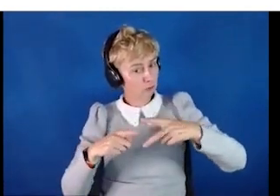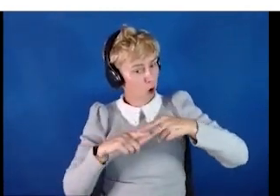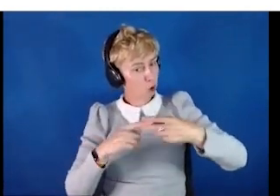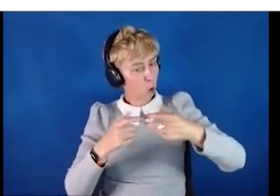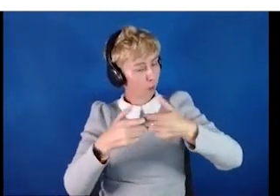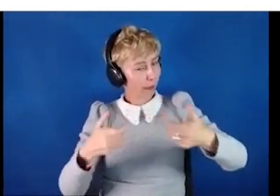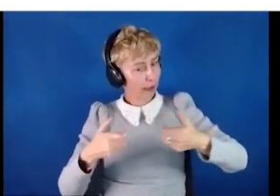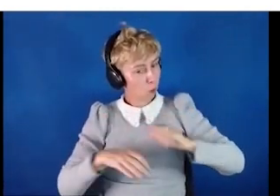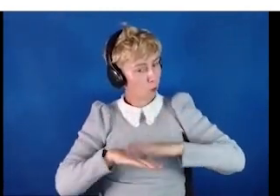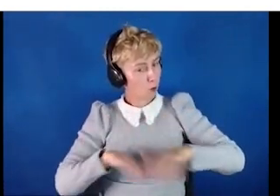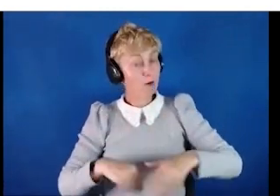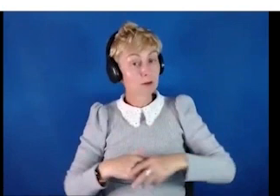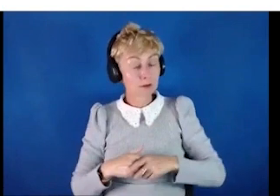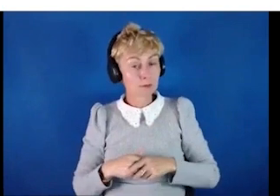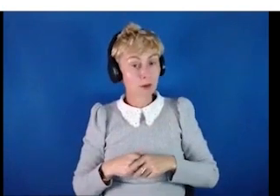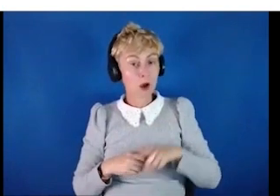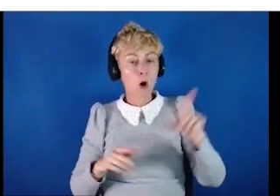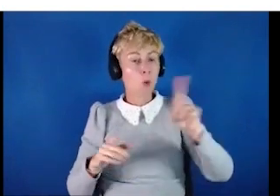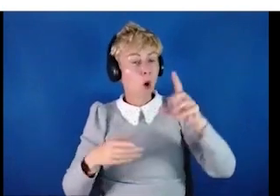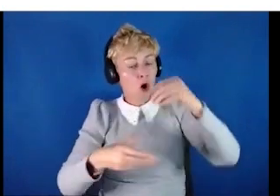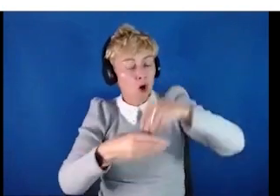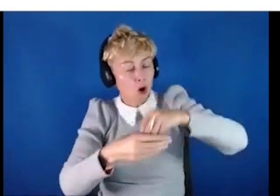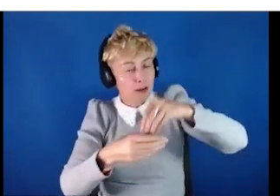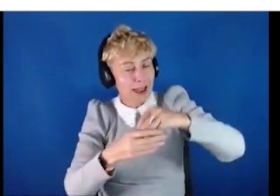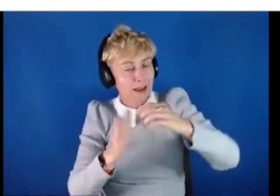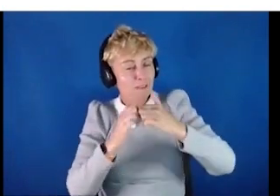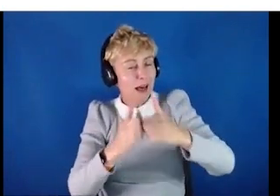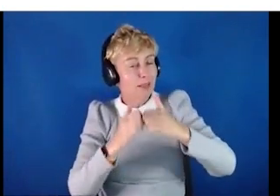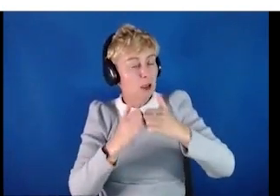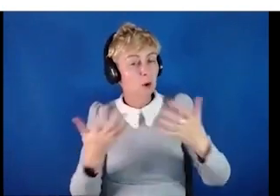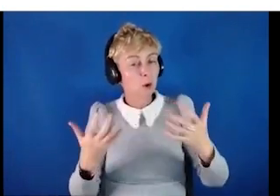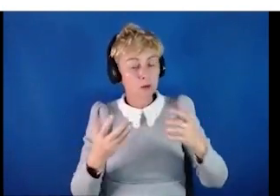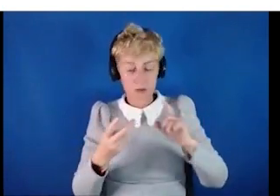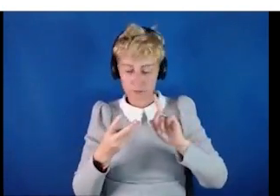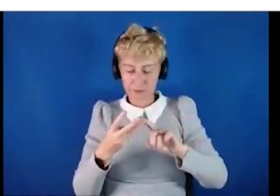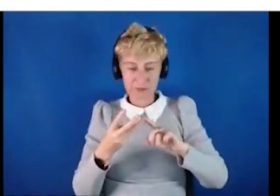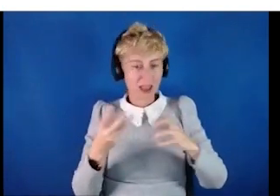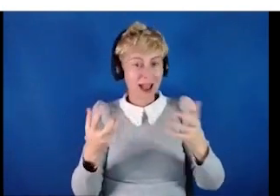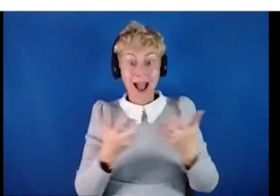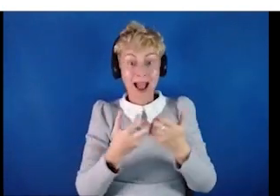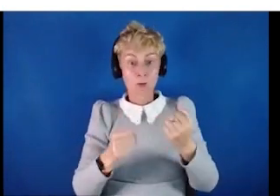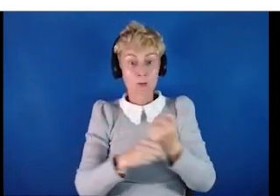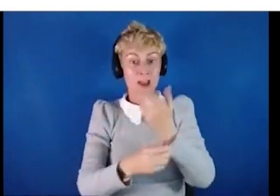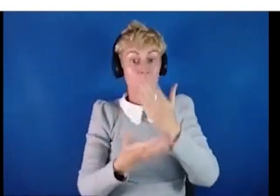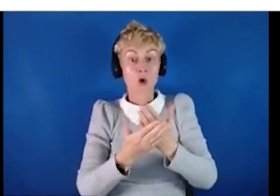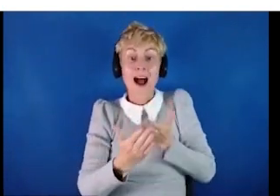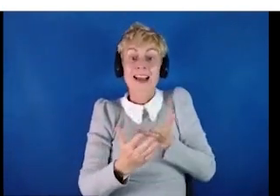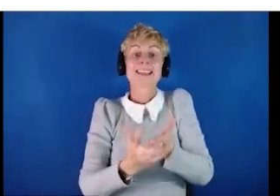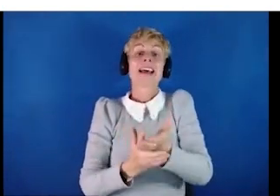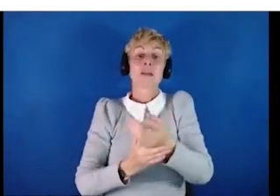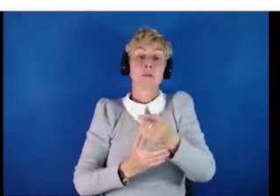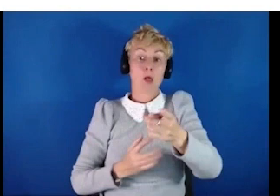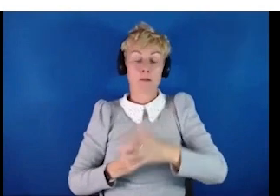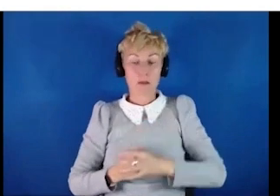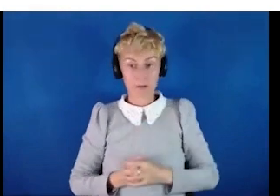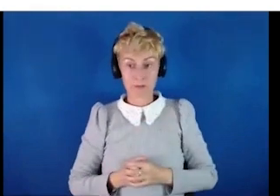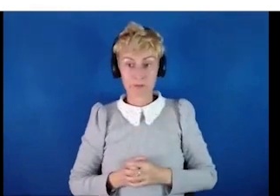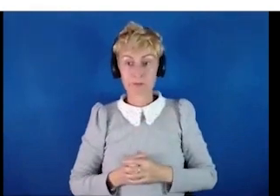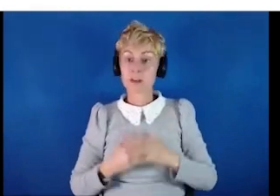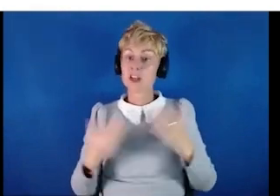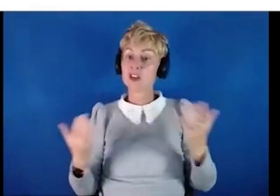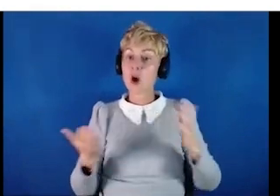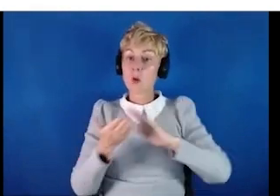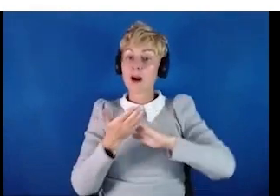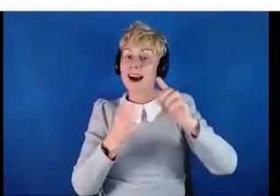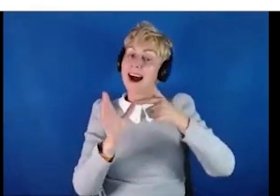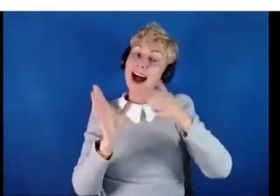potential users would find valuable, and also how to make such a toolkit accessible. So Hannah, what exactly